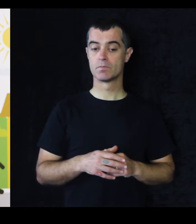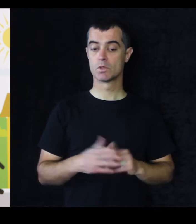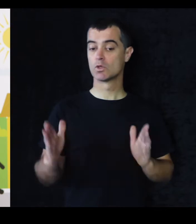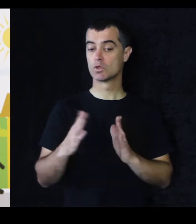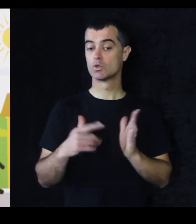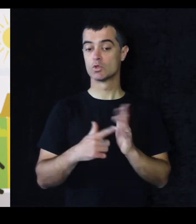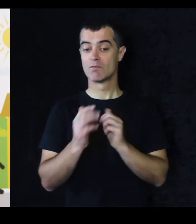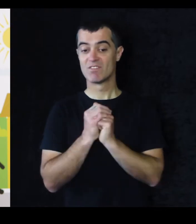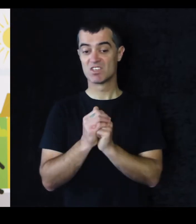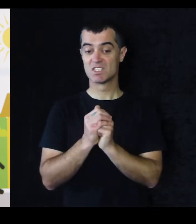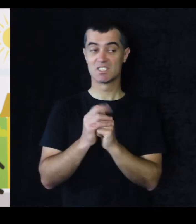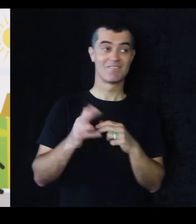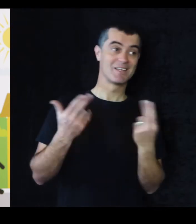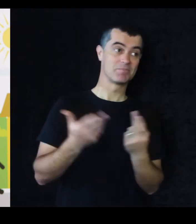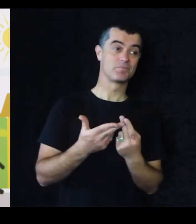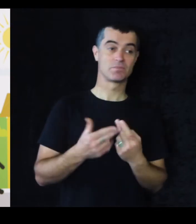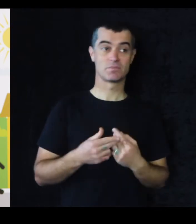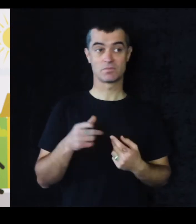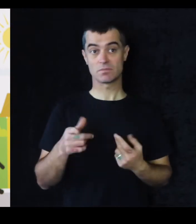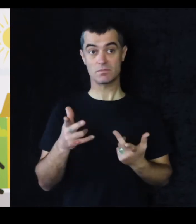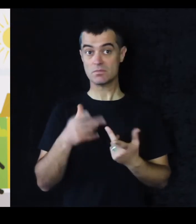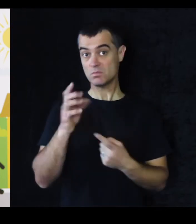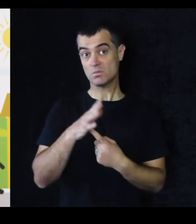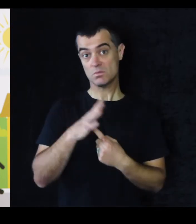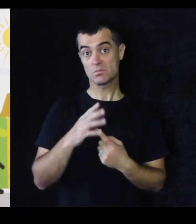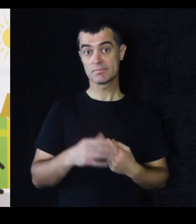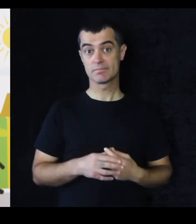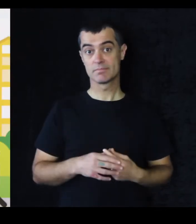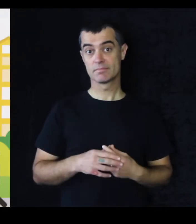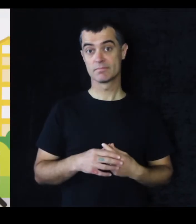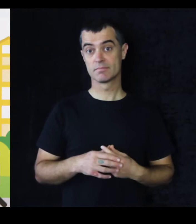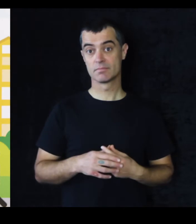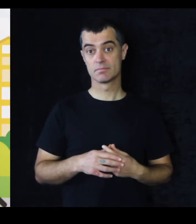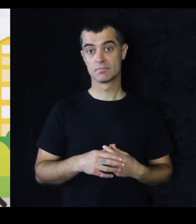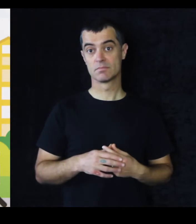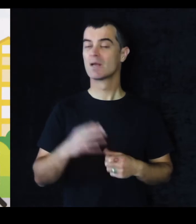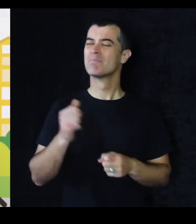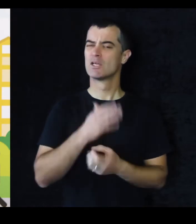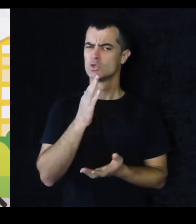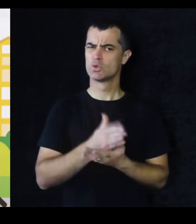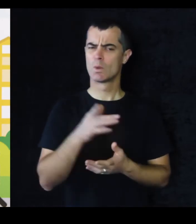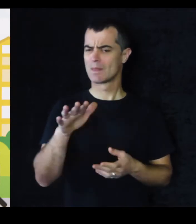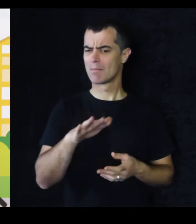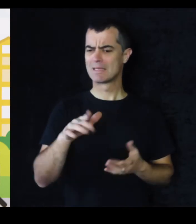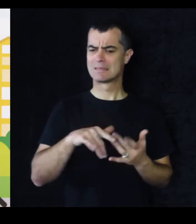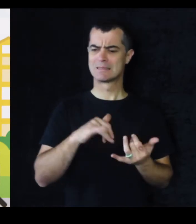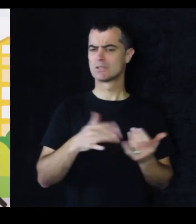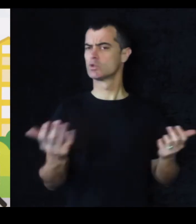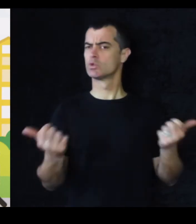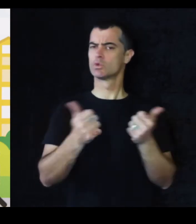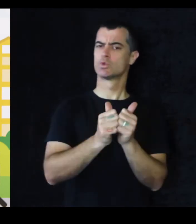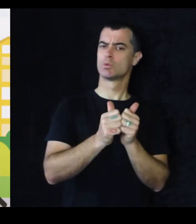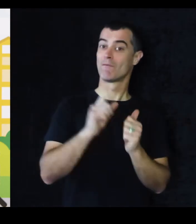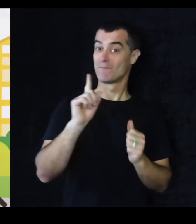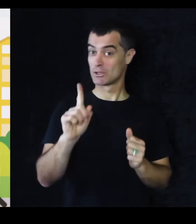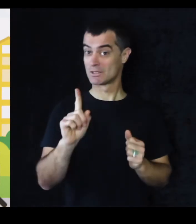close to friends and family, that's an important thing. Well, just make sure the place is suitable